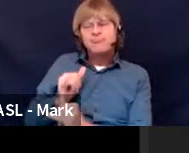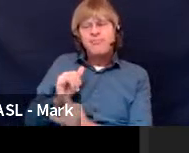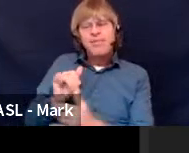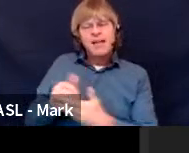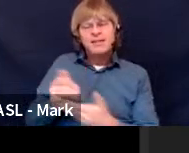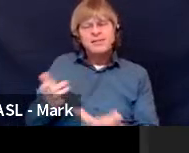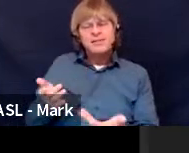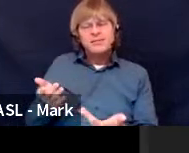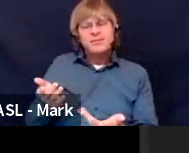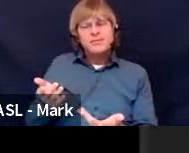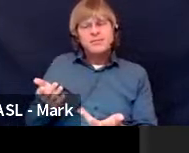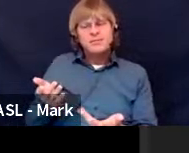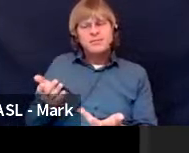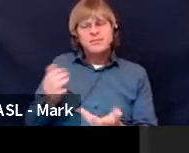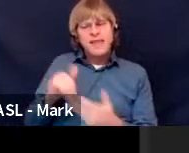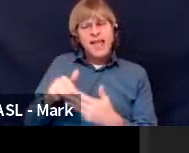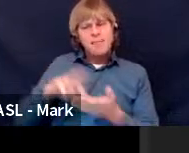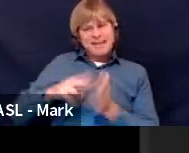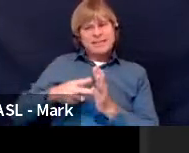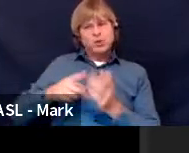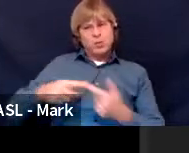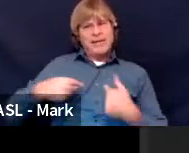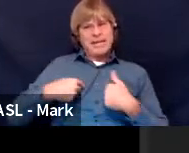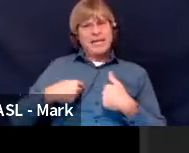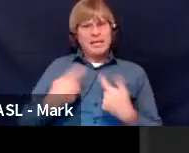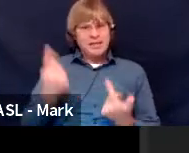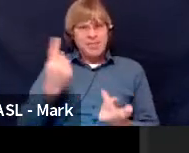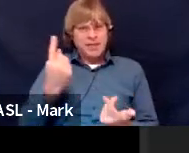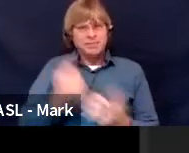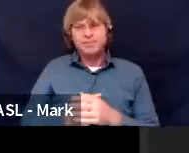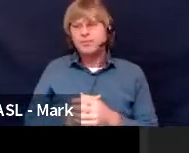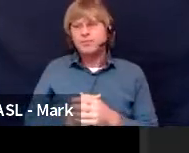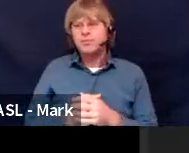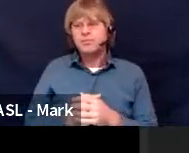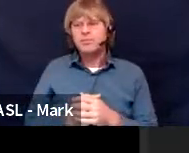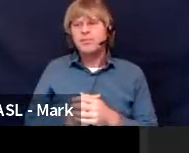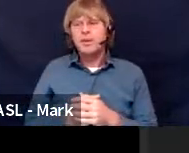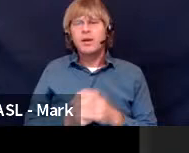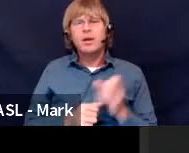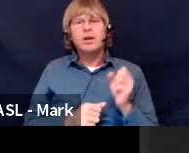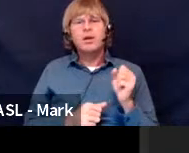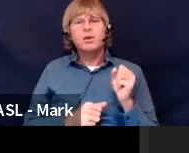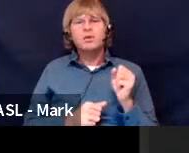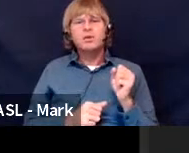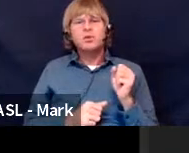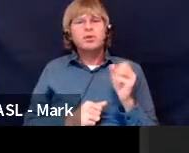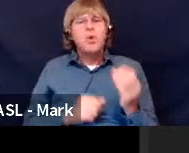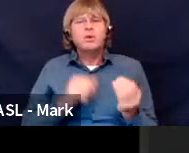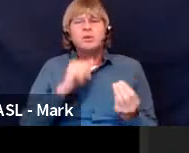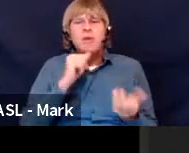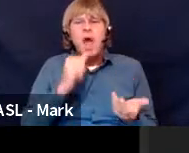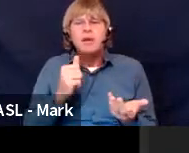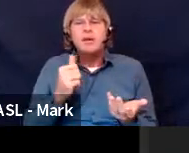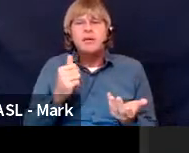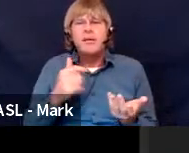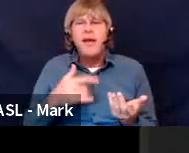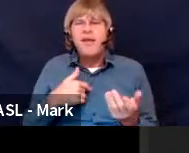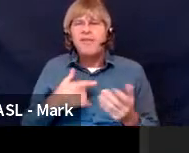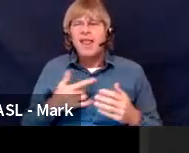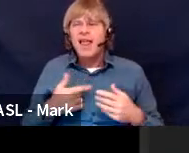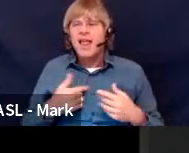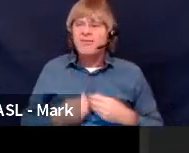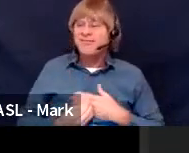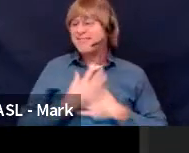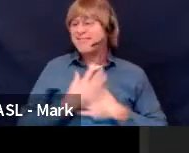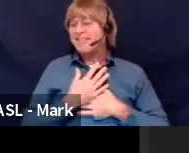things that, meant something to me. So it wasn't fueling me, and this